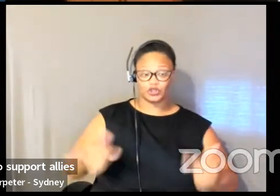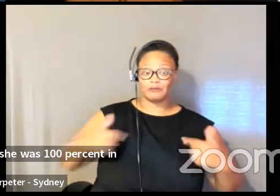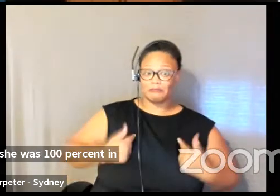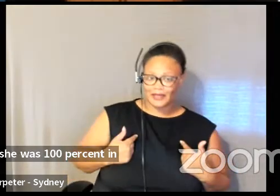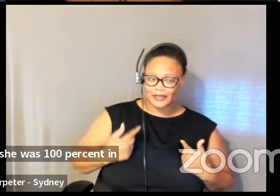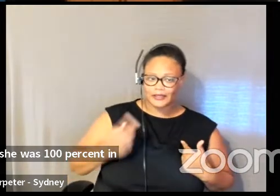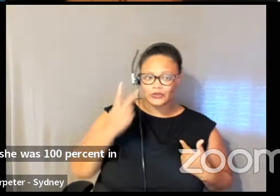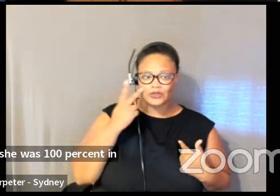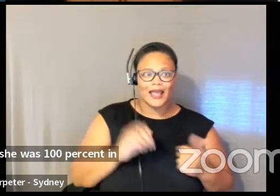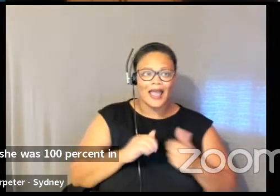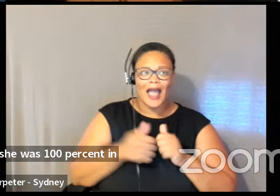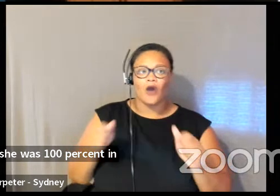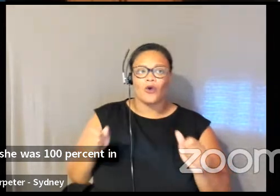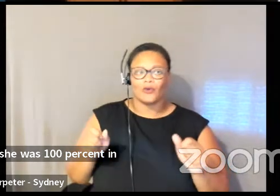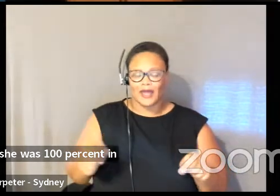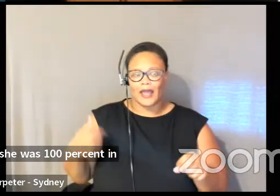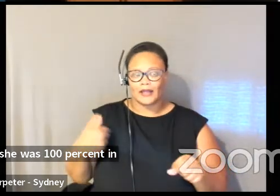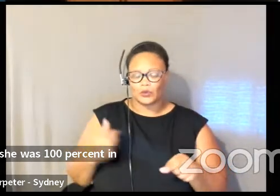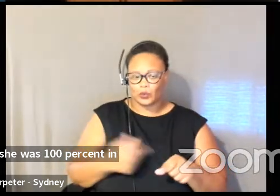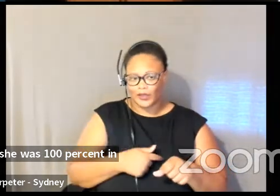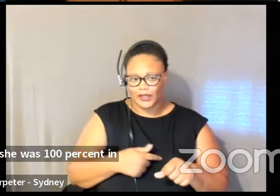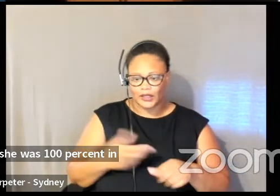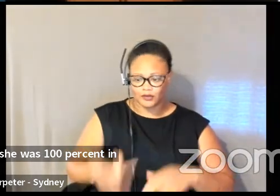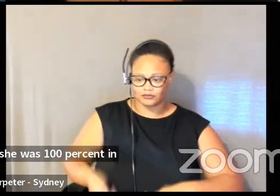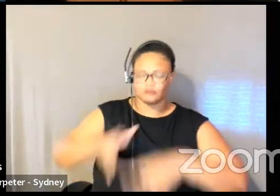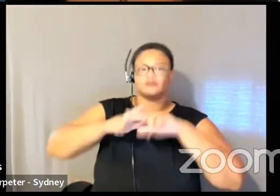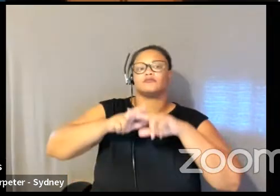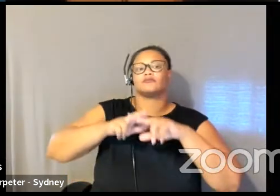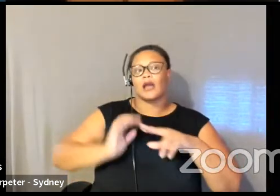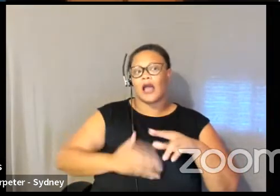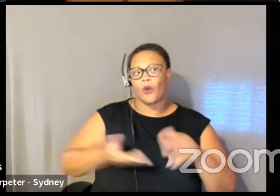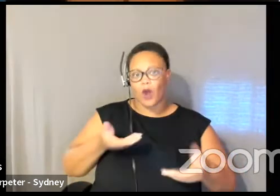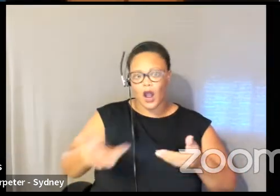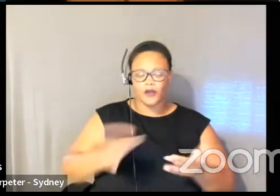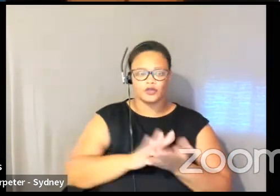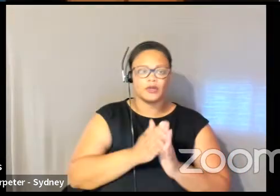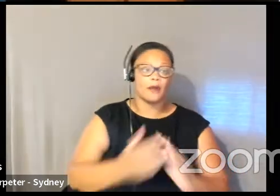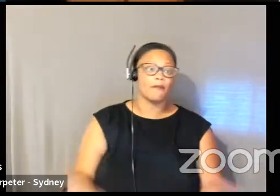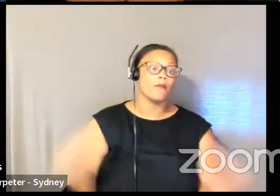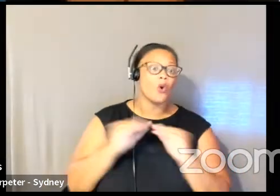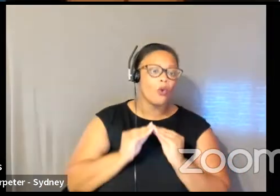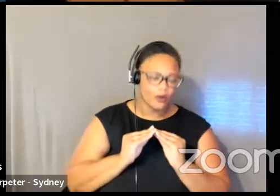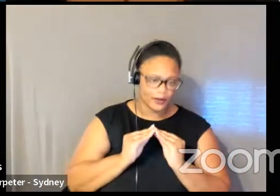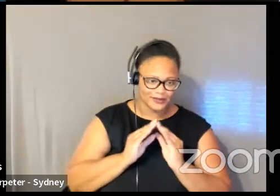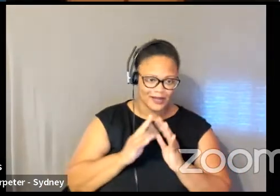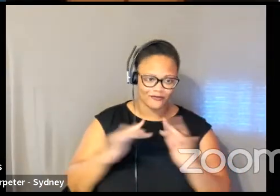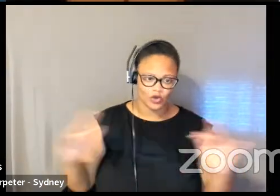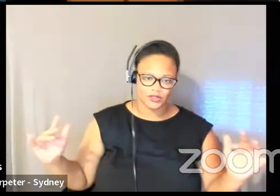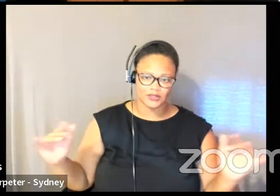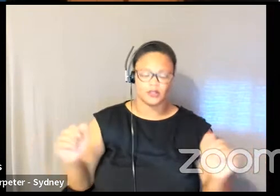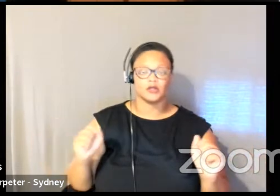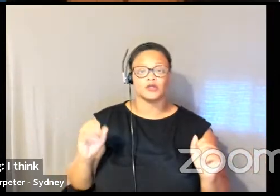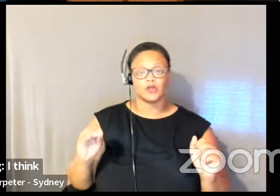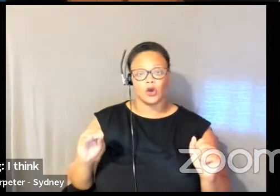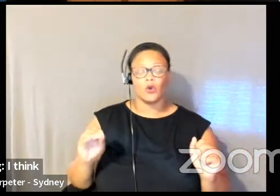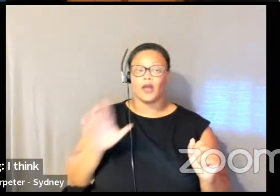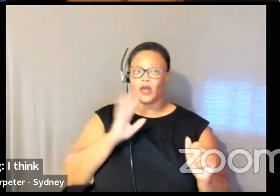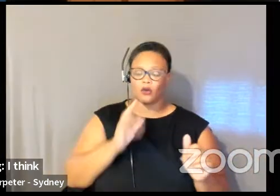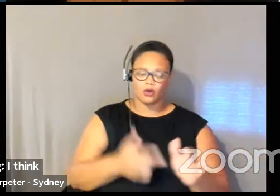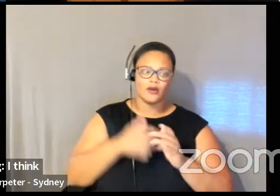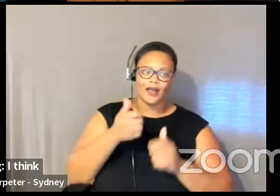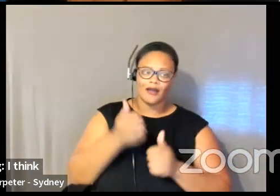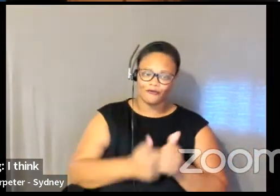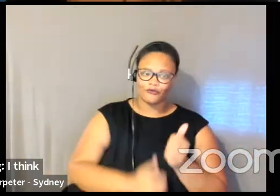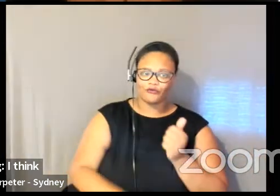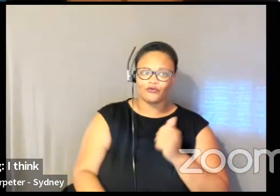up our hiring so it could be even more diverse. So I think I'm all in. It'll take everybody to